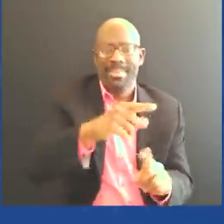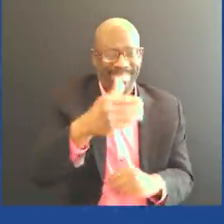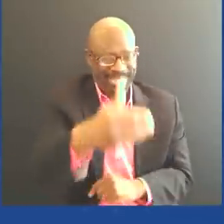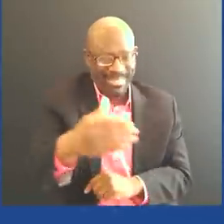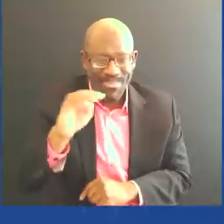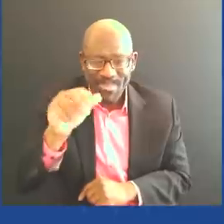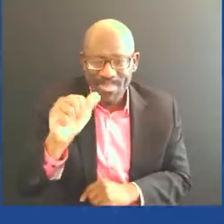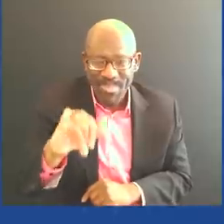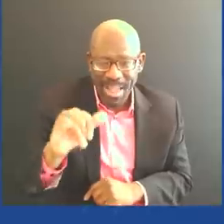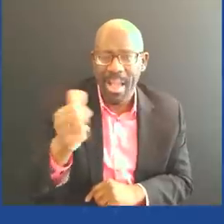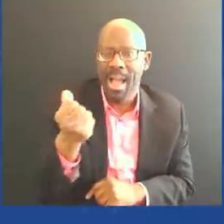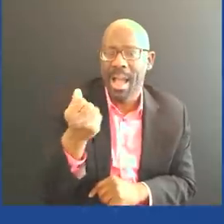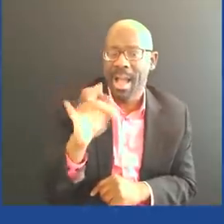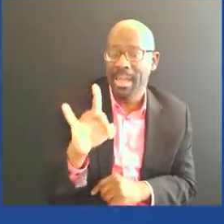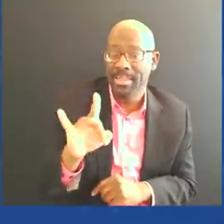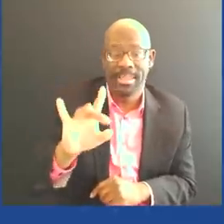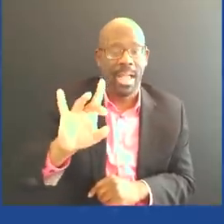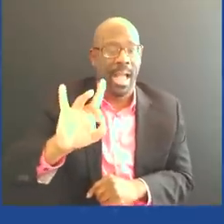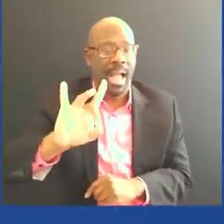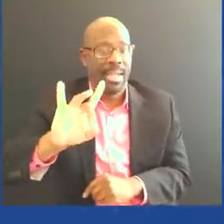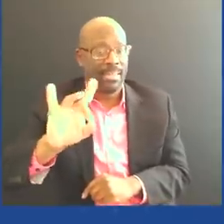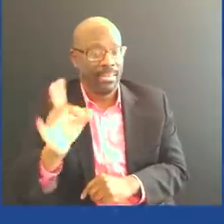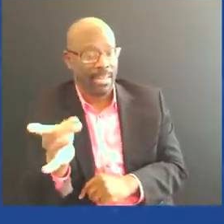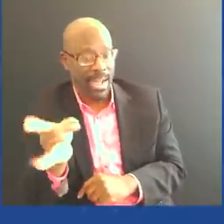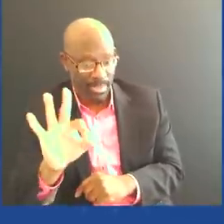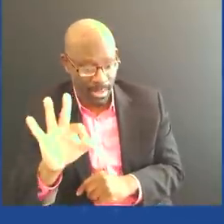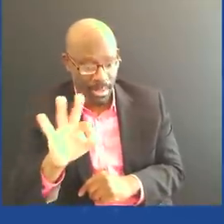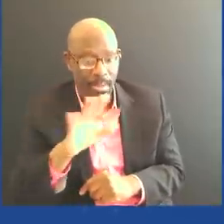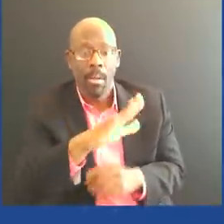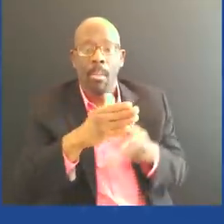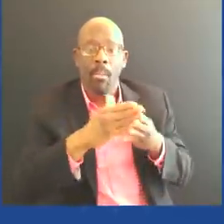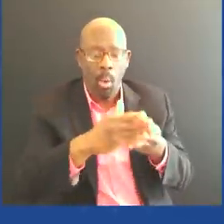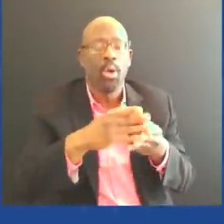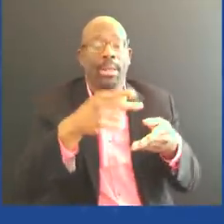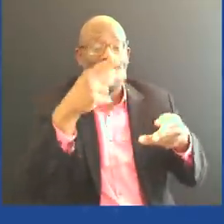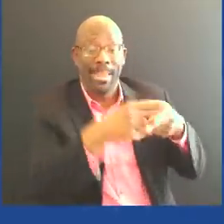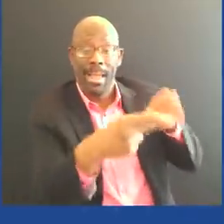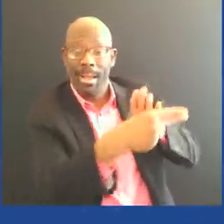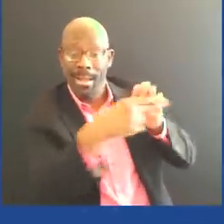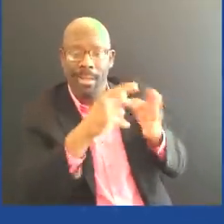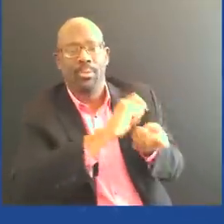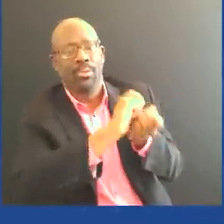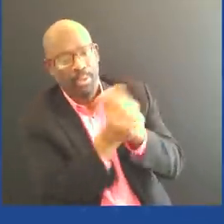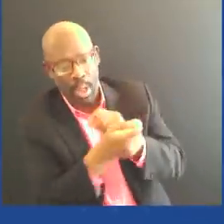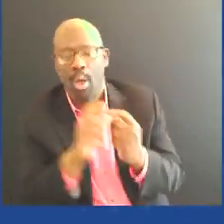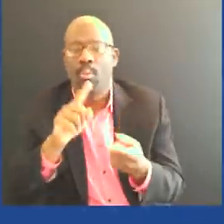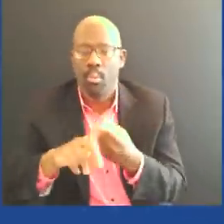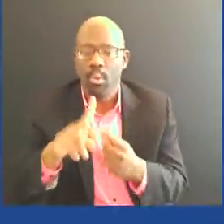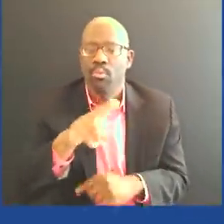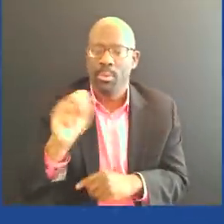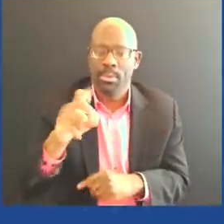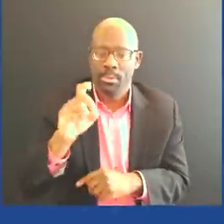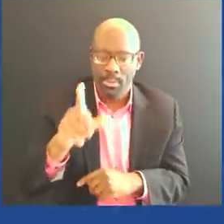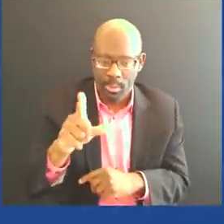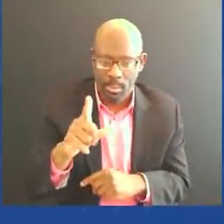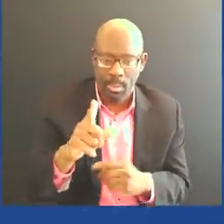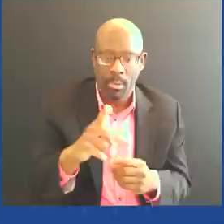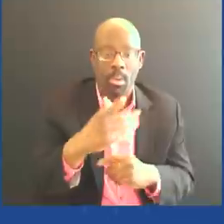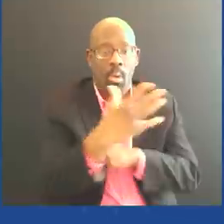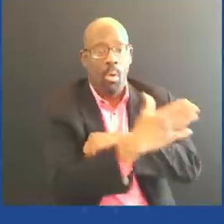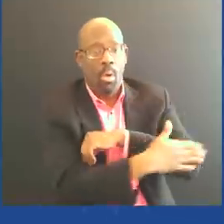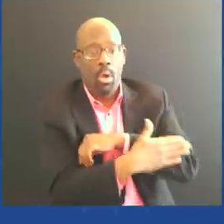and on 23 August 1870, she departed Singapore for the United States. She arrived in New York on 19 November and was decommissioned on